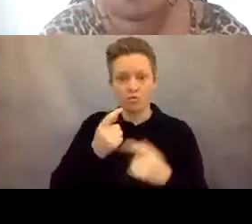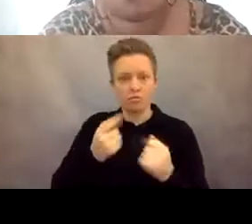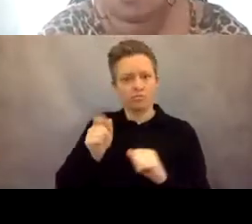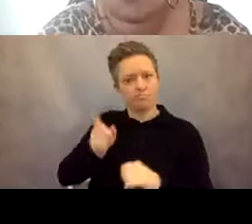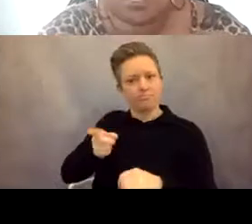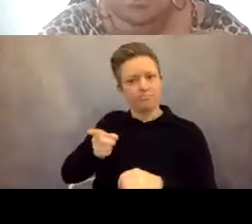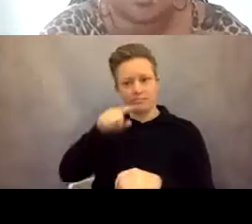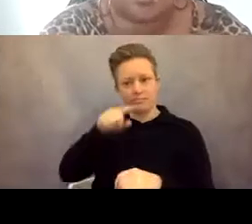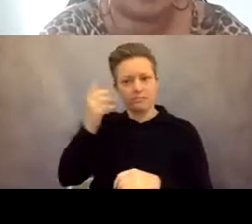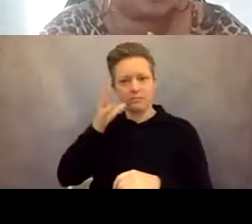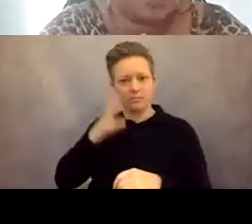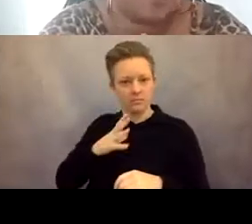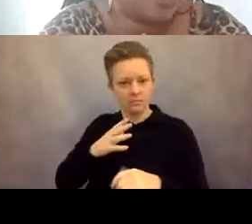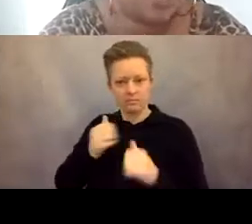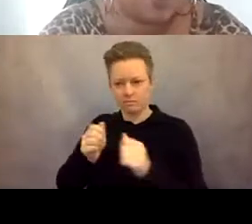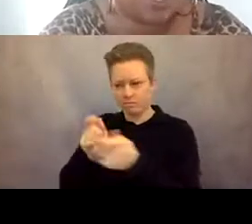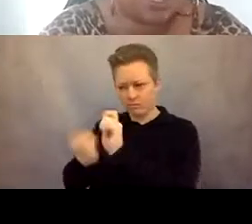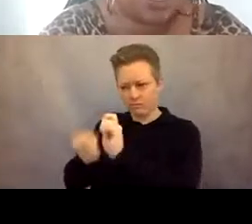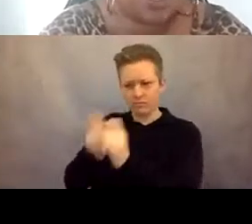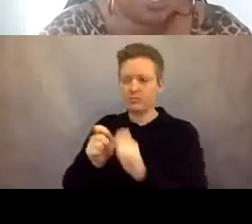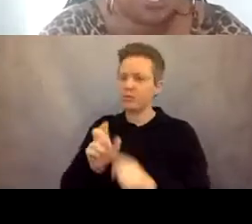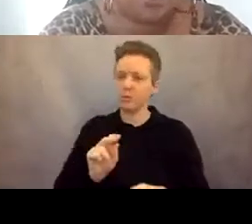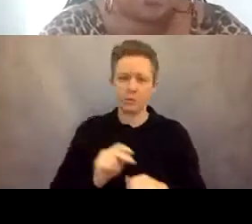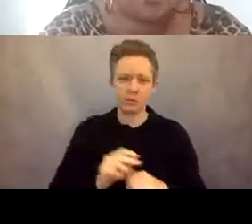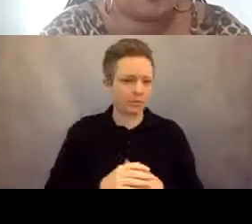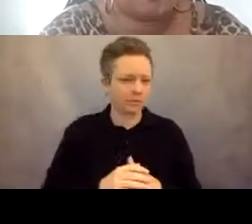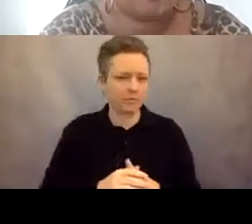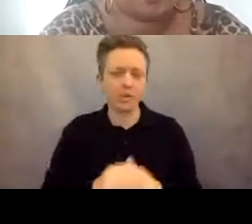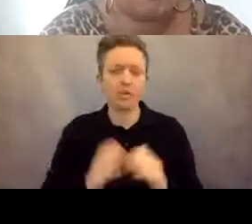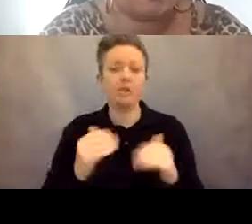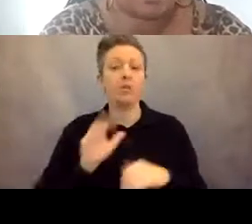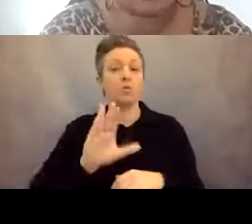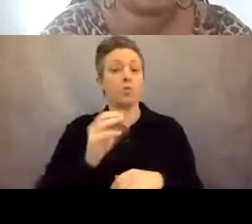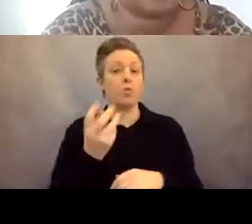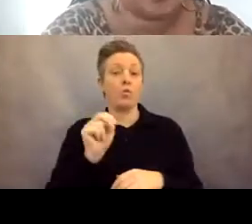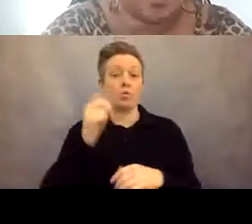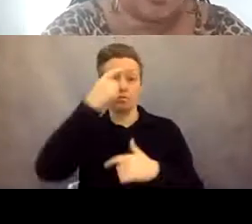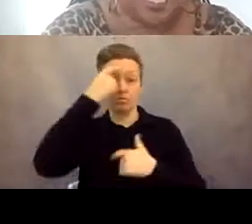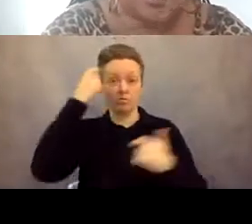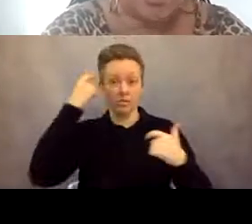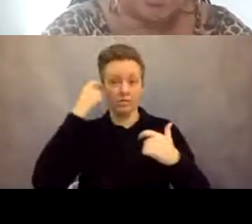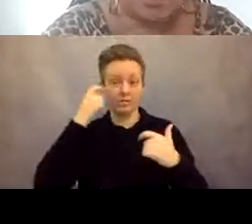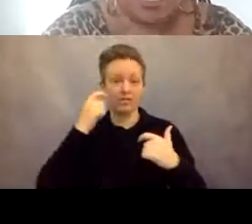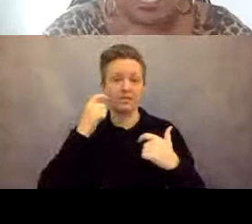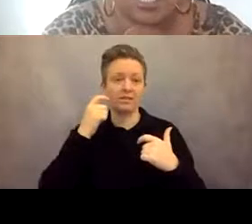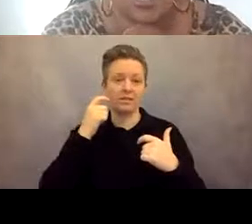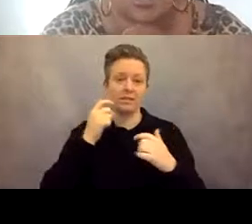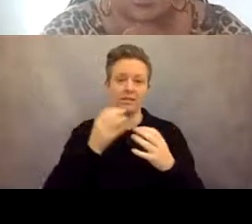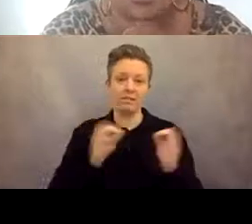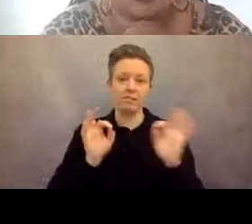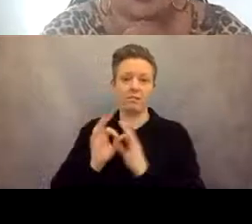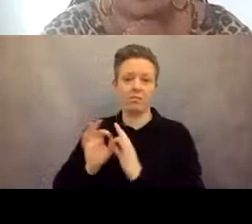door, that's not a real thing. And it actually seeps into the work in some disastrous ways, actually.